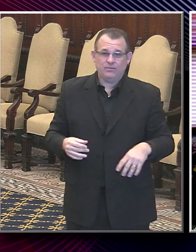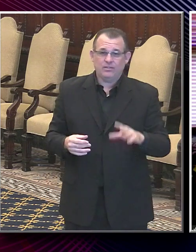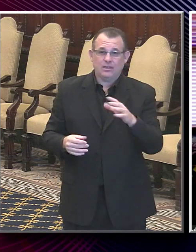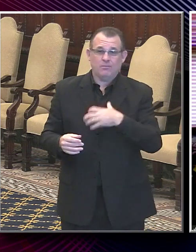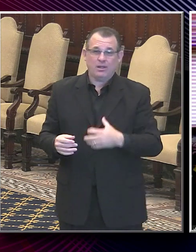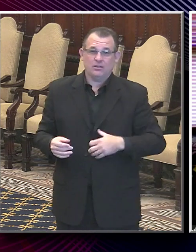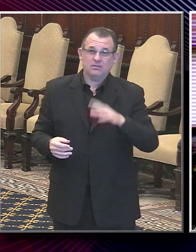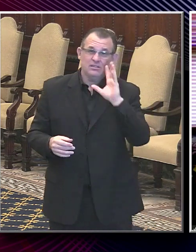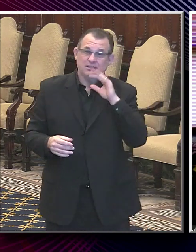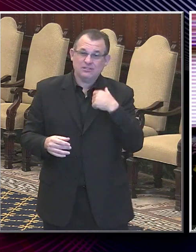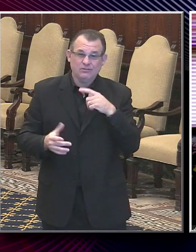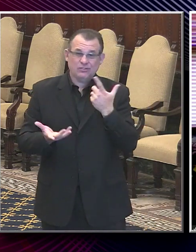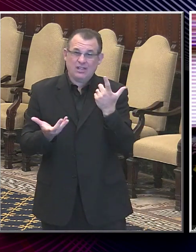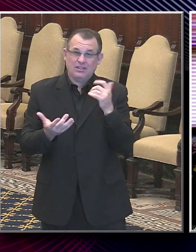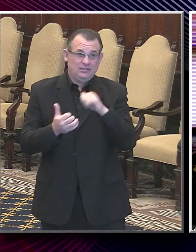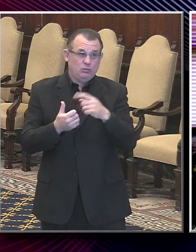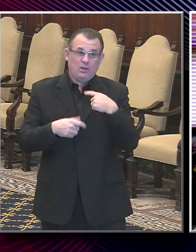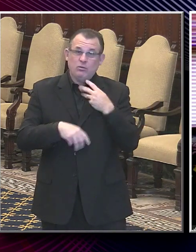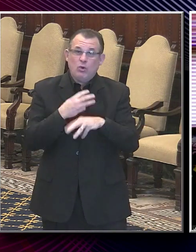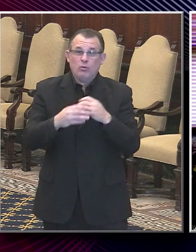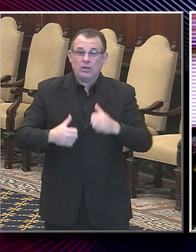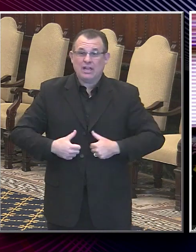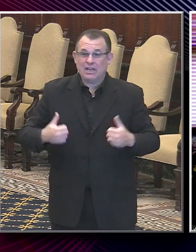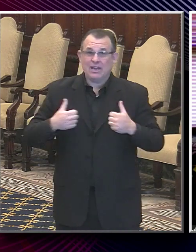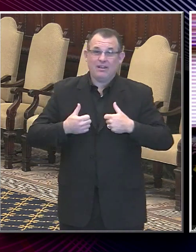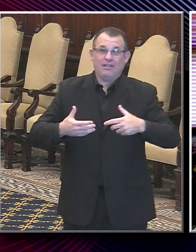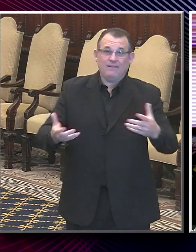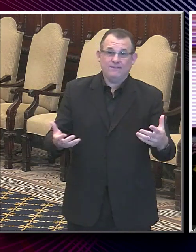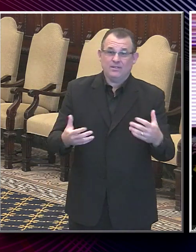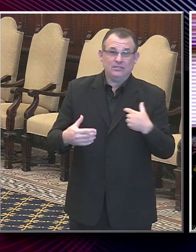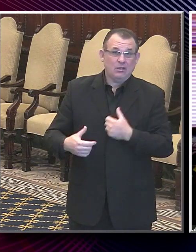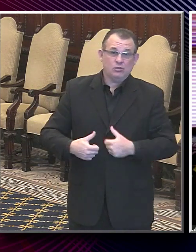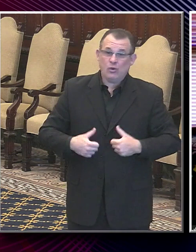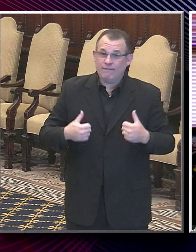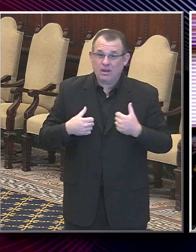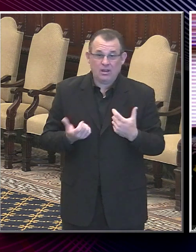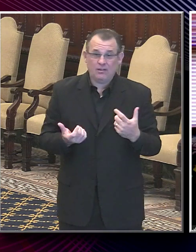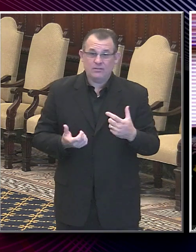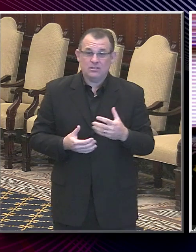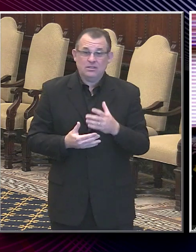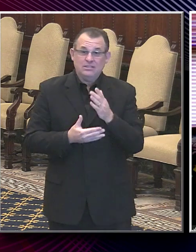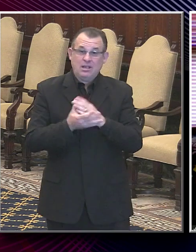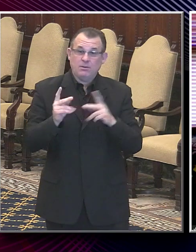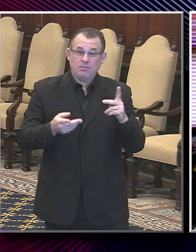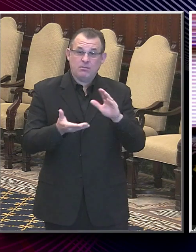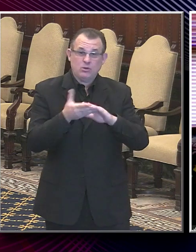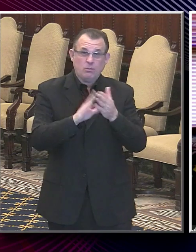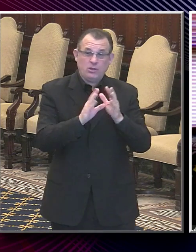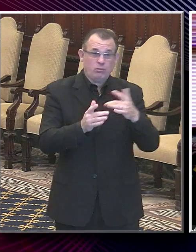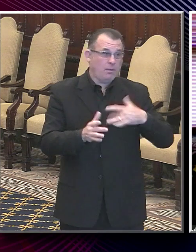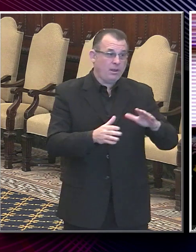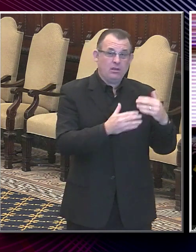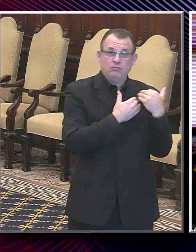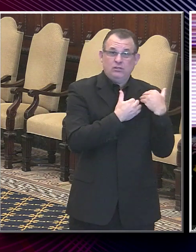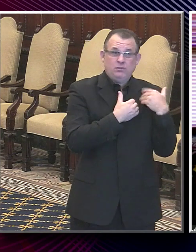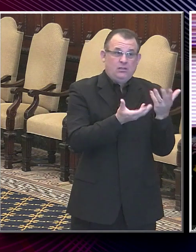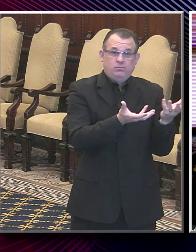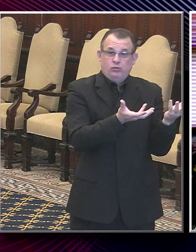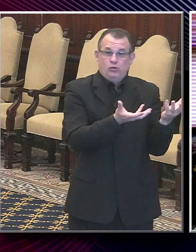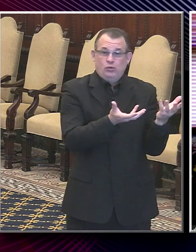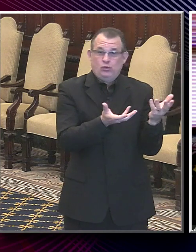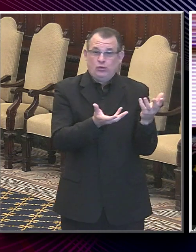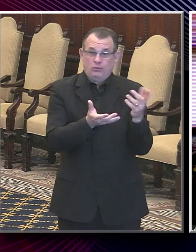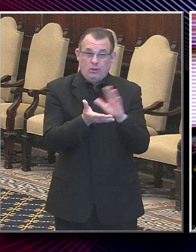live in a community. If some people in the community don't want to be responsible, then they're going to be